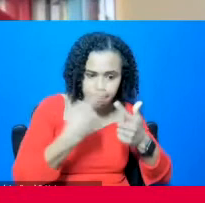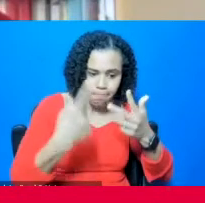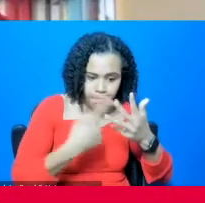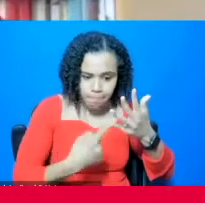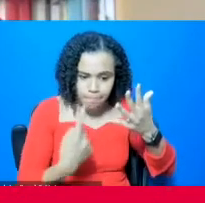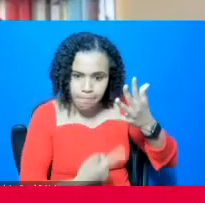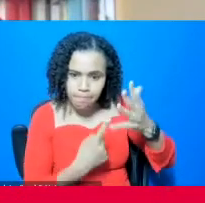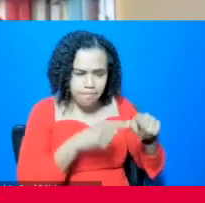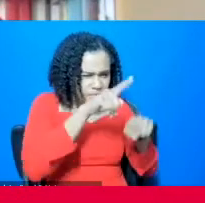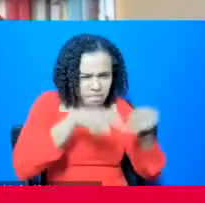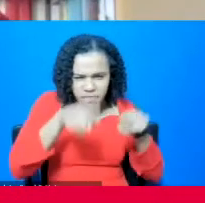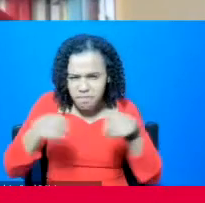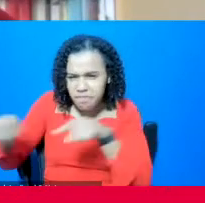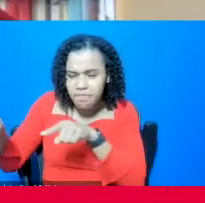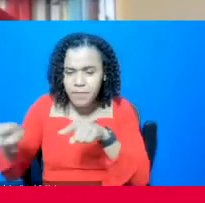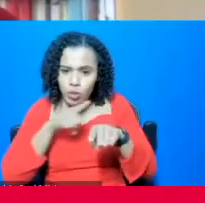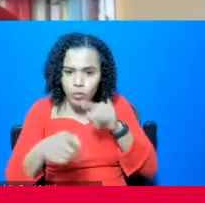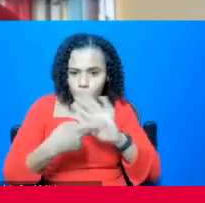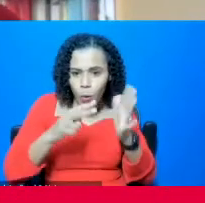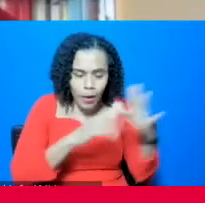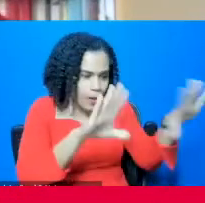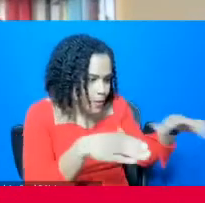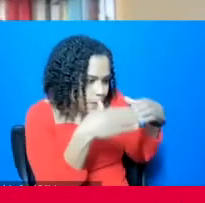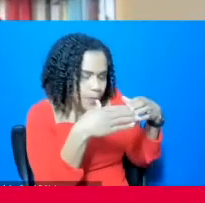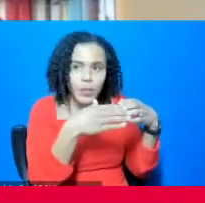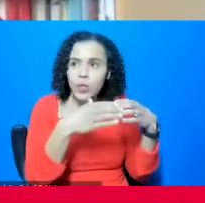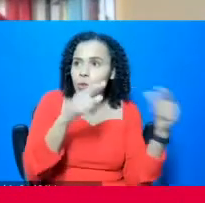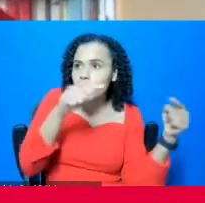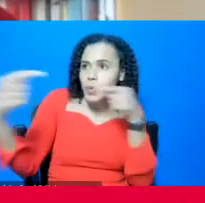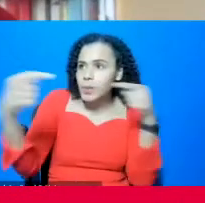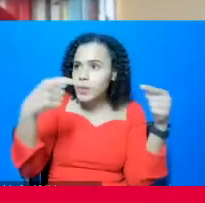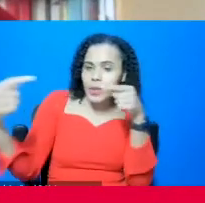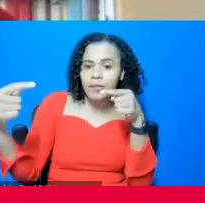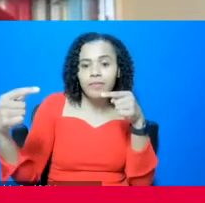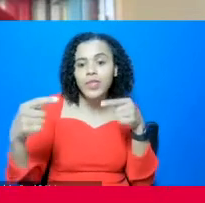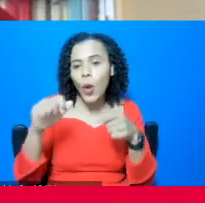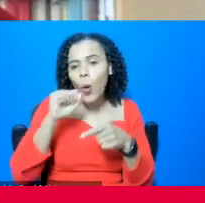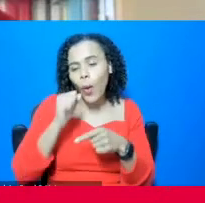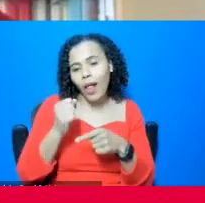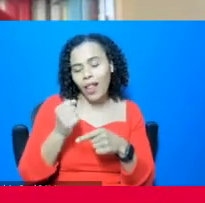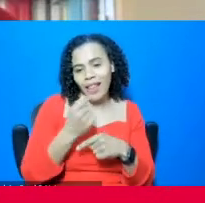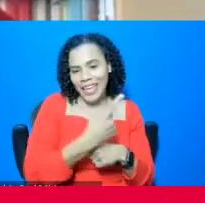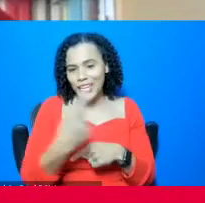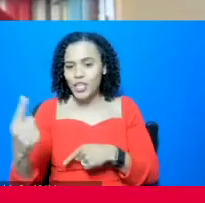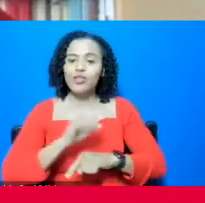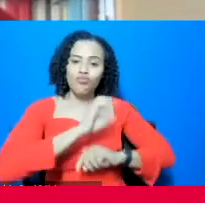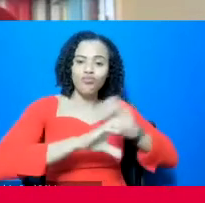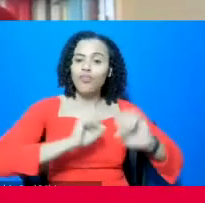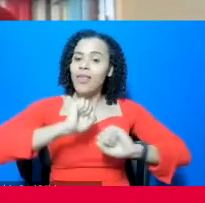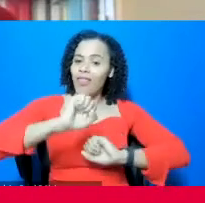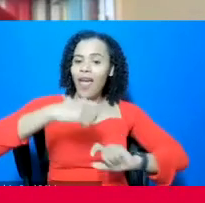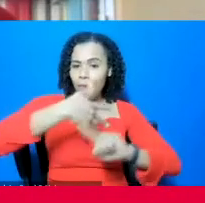different themes and different groups of people and used different approaches. So our first speaker will be Melina